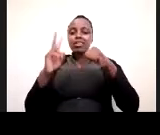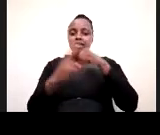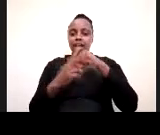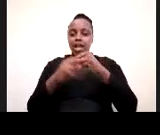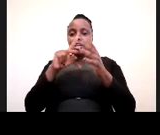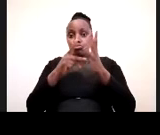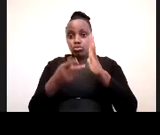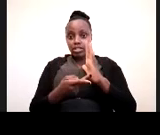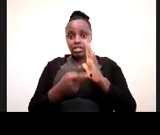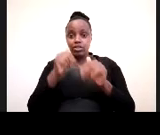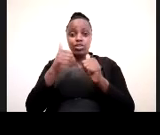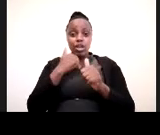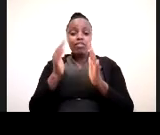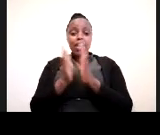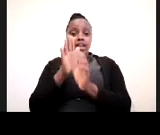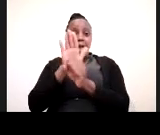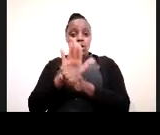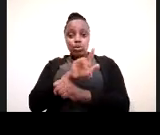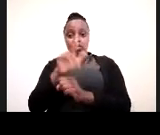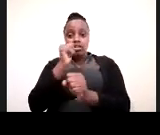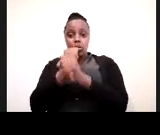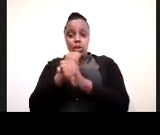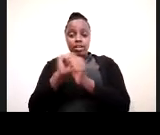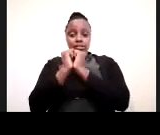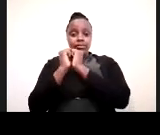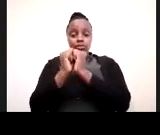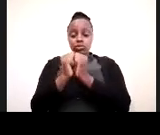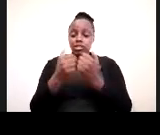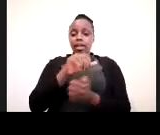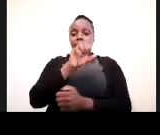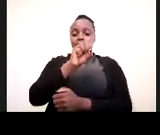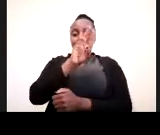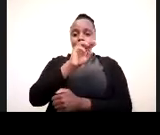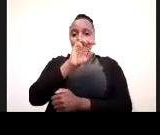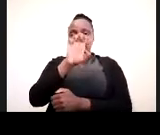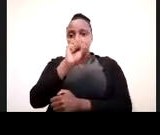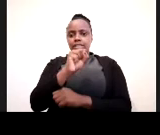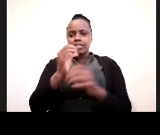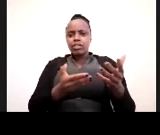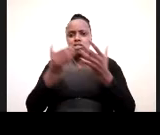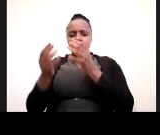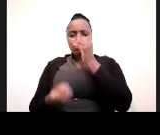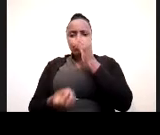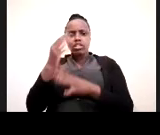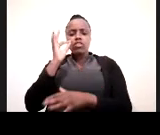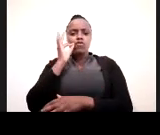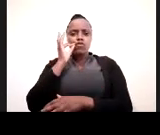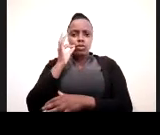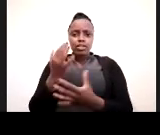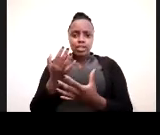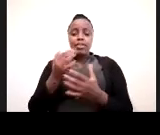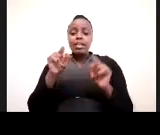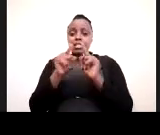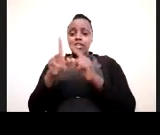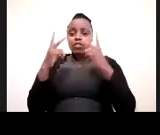projects. Many of these are working with MSMEs, exporting and producing fruit and veg. And we've seen a